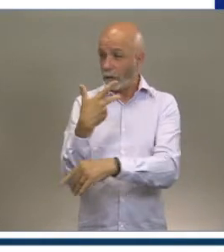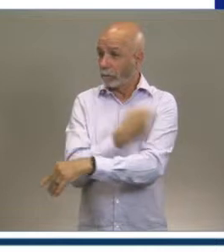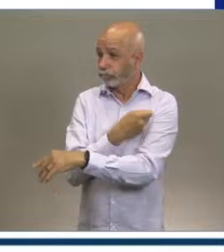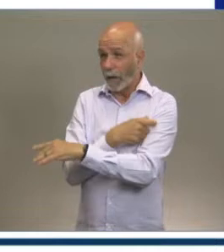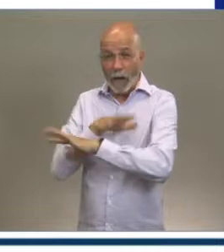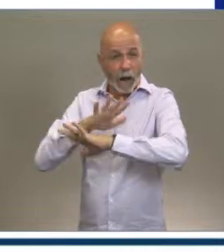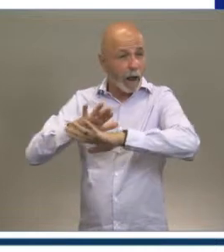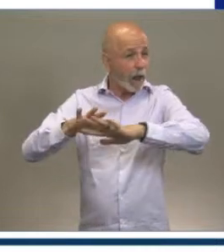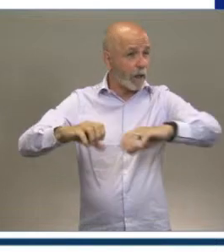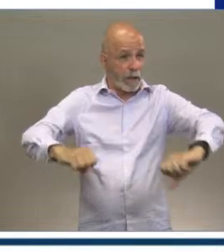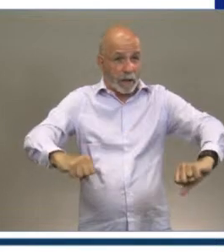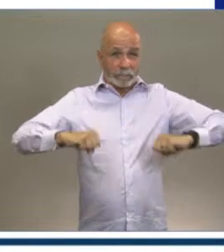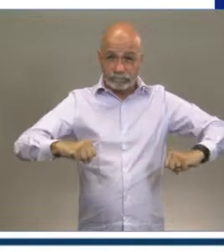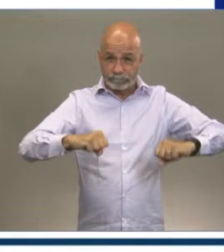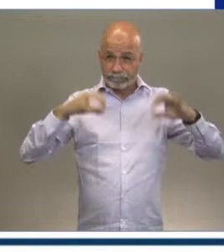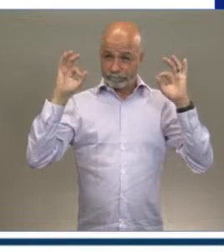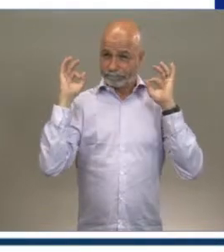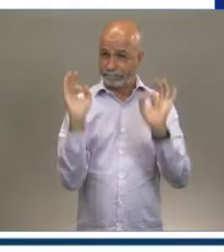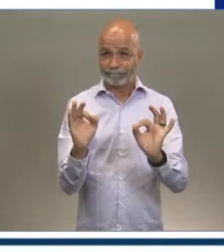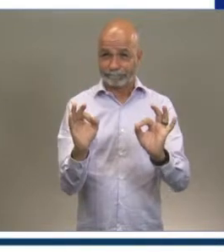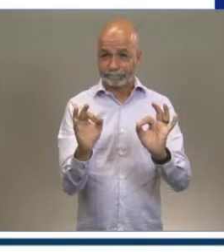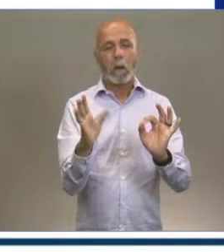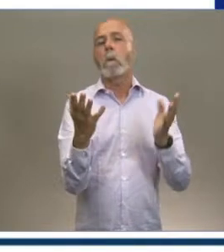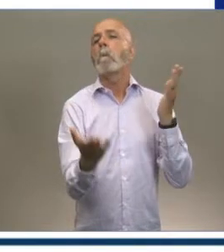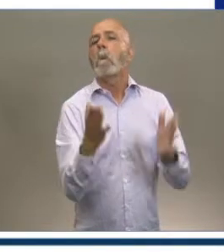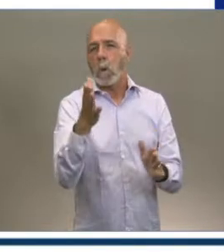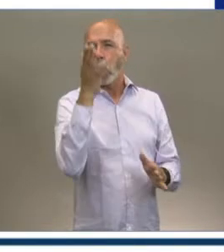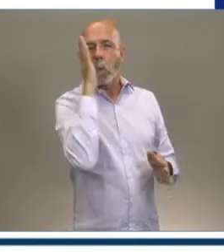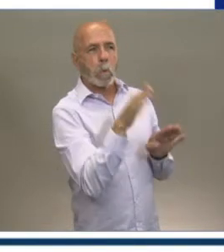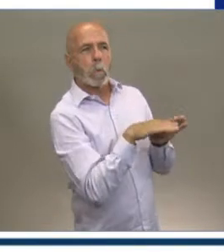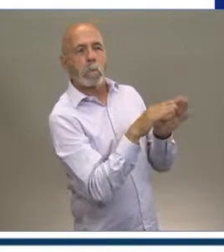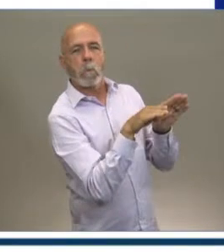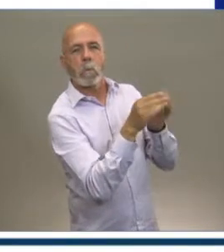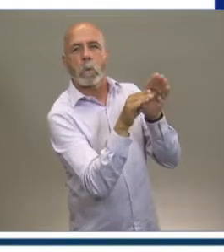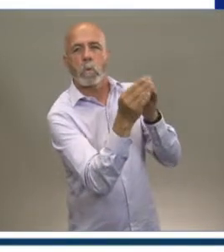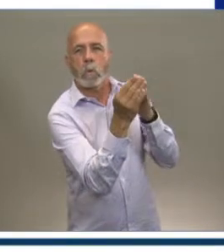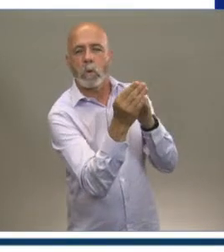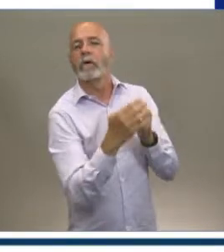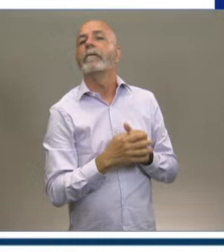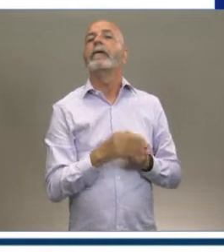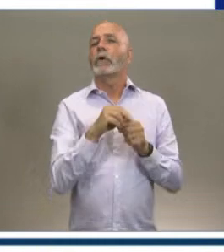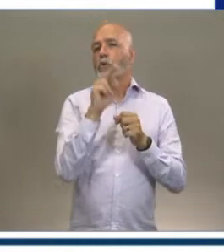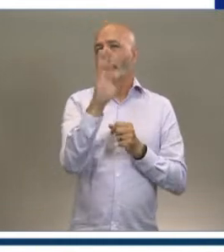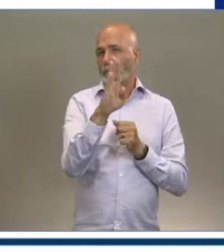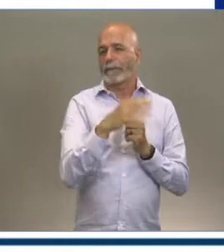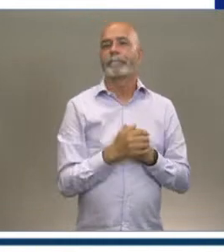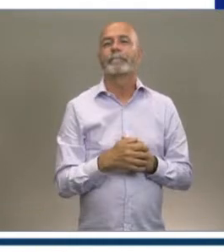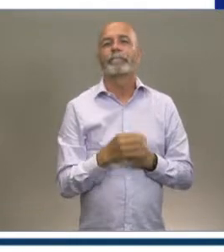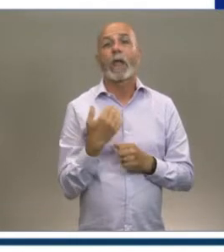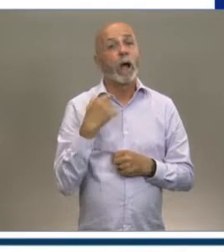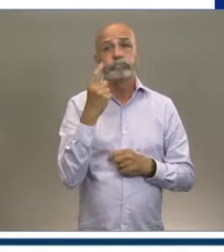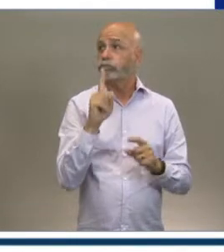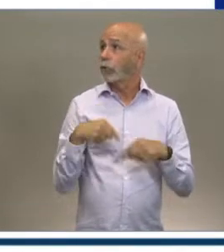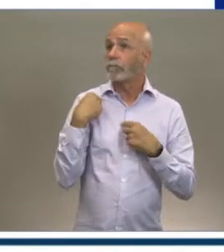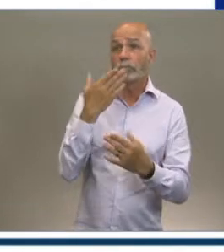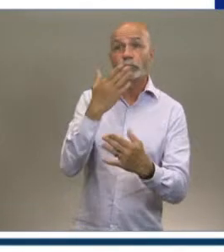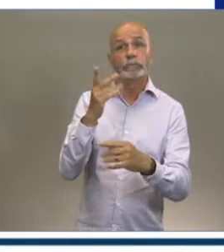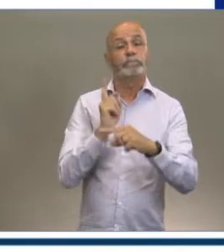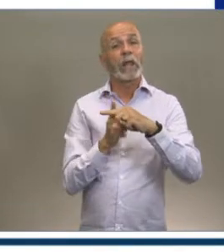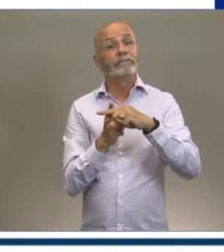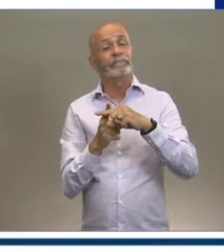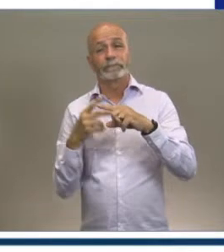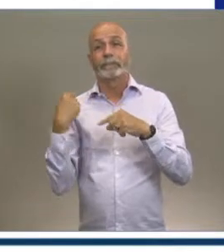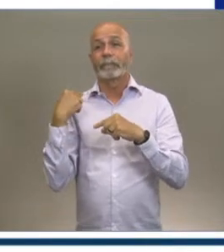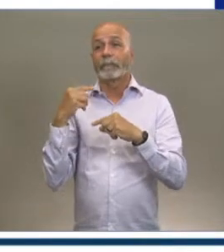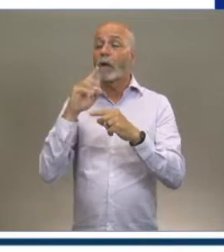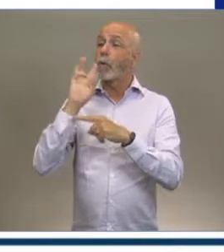and have that open border to the rest of the country. We are doing so very well, and we are encouraging all those in that age cohort to